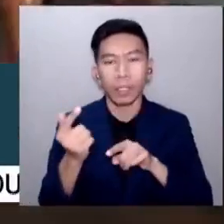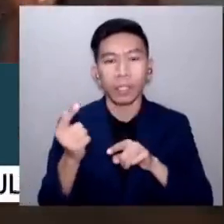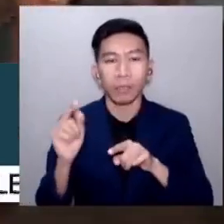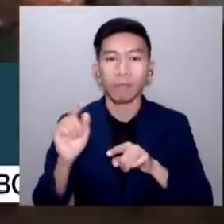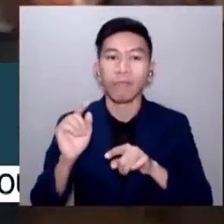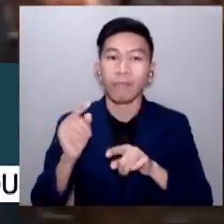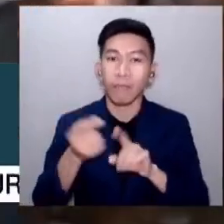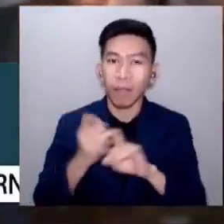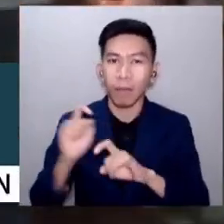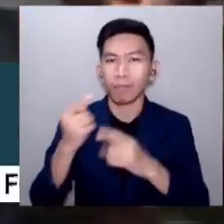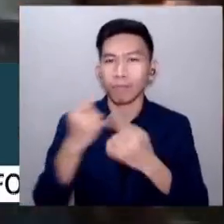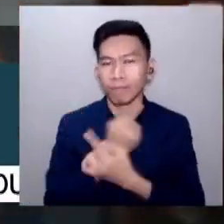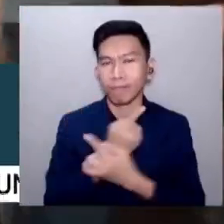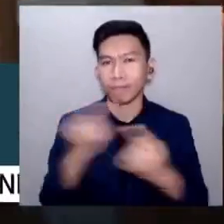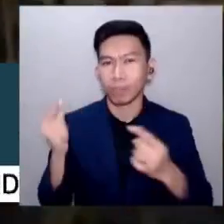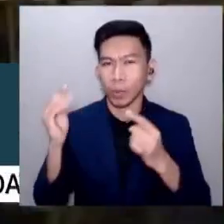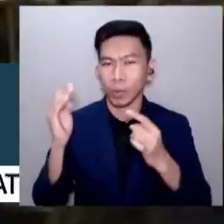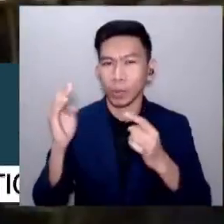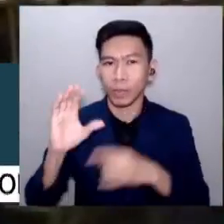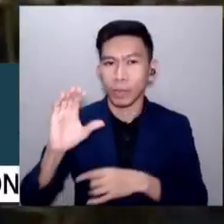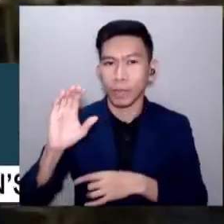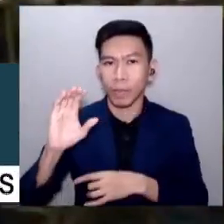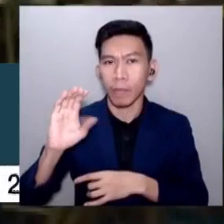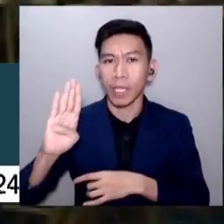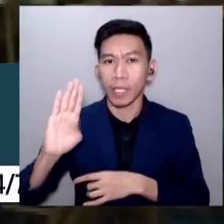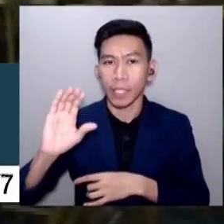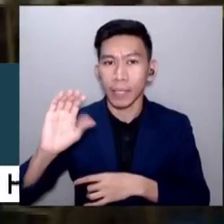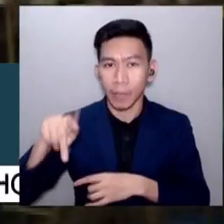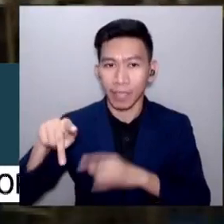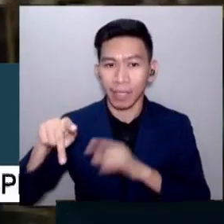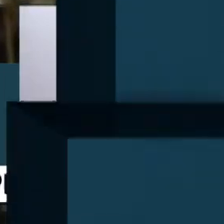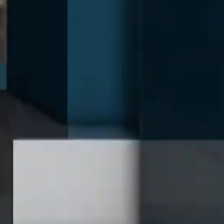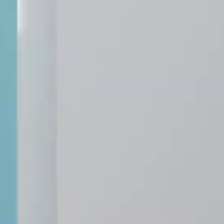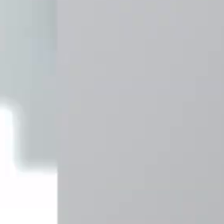Bishops' Conference of the Philippines, citing coronavirus risks.